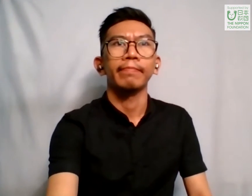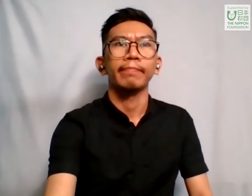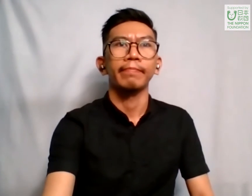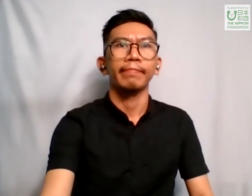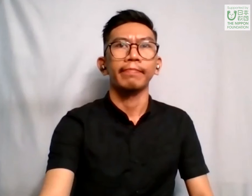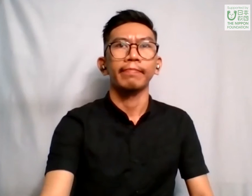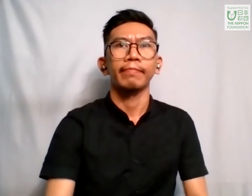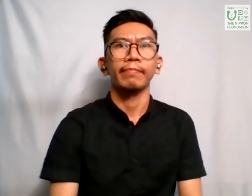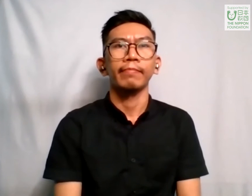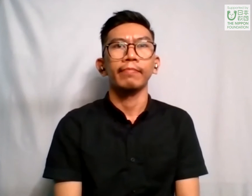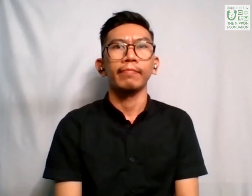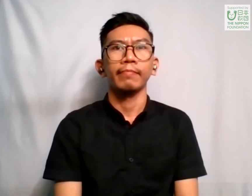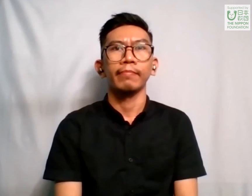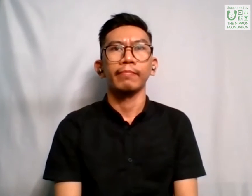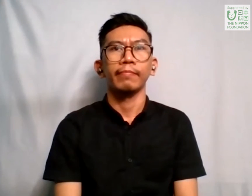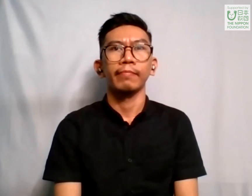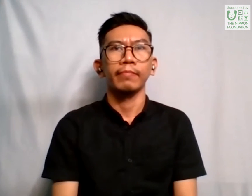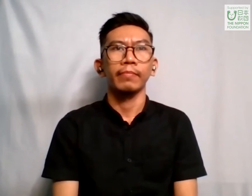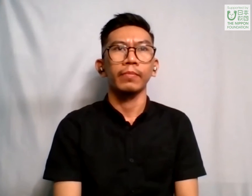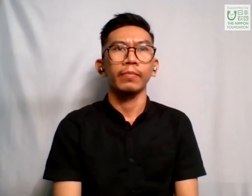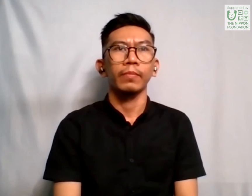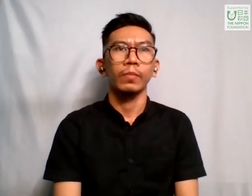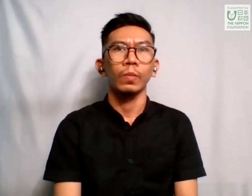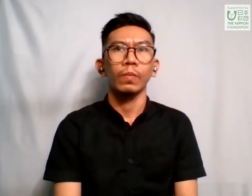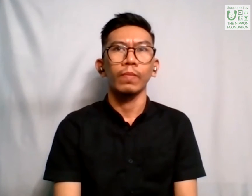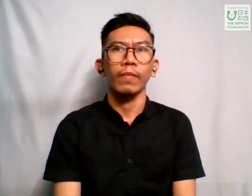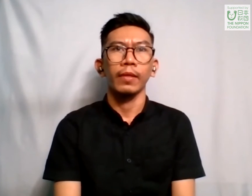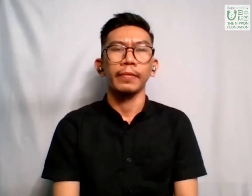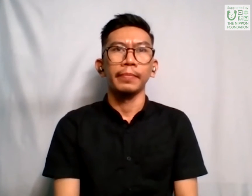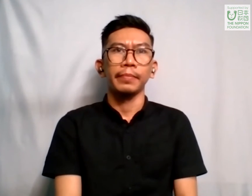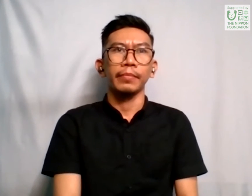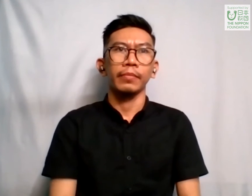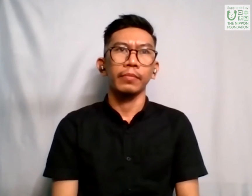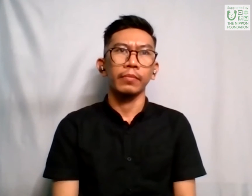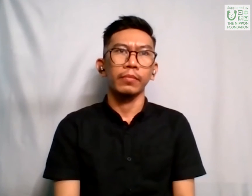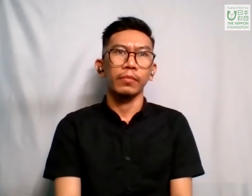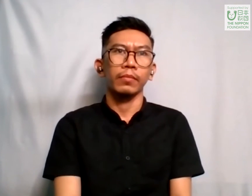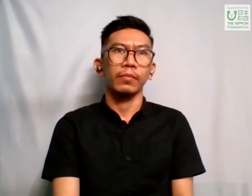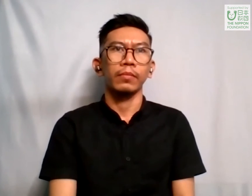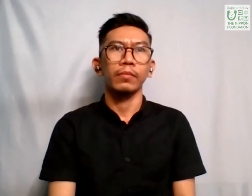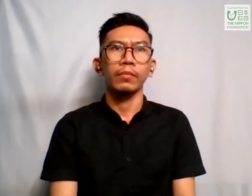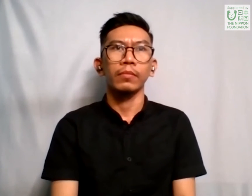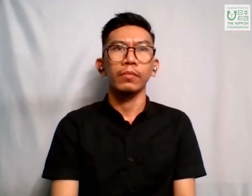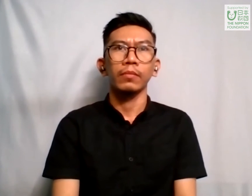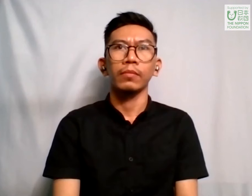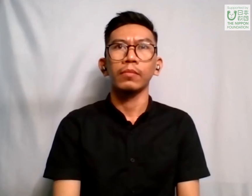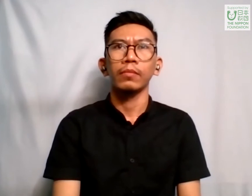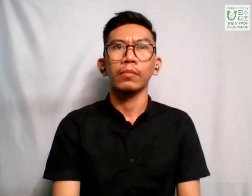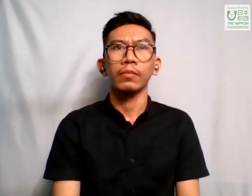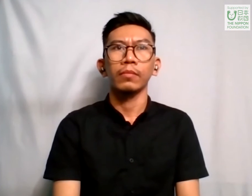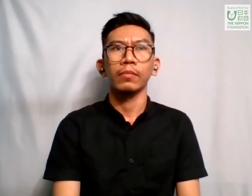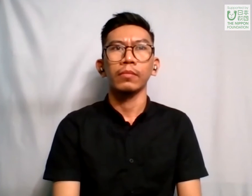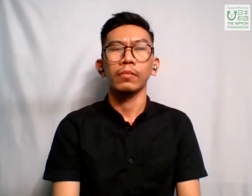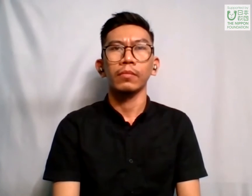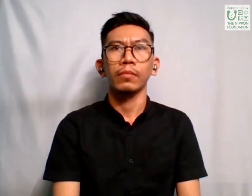verb versus noun and the two movements versus one movement, and they're thinking we have to have